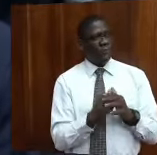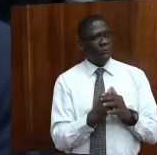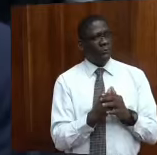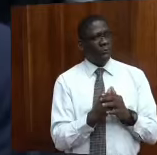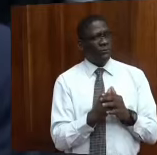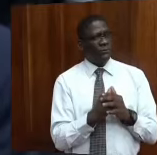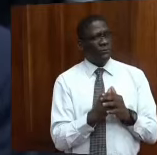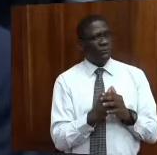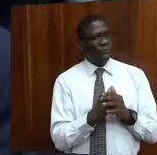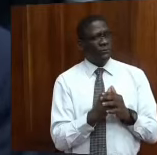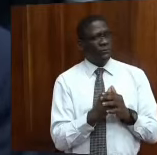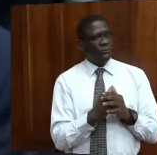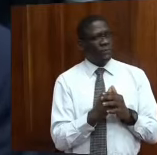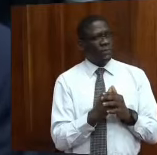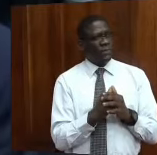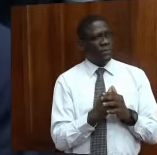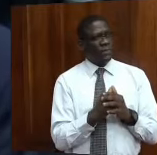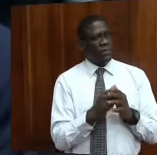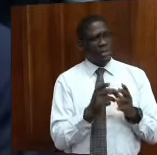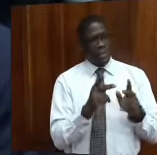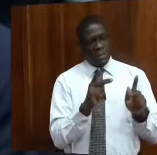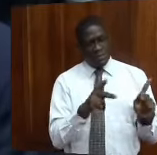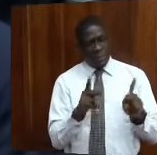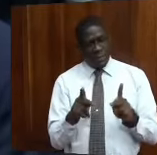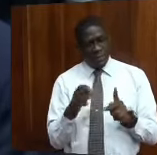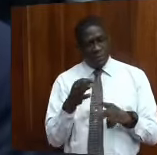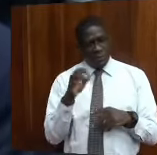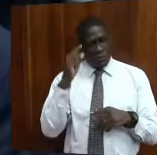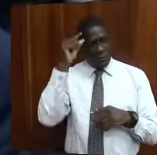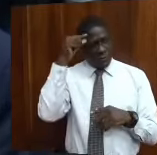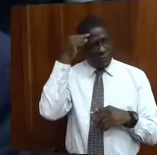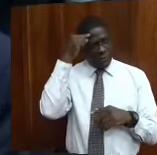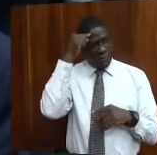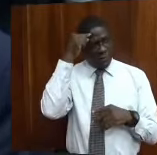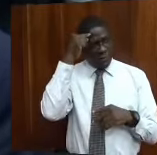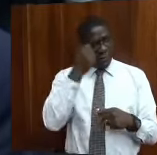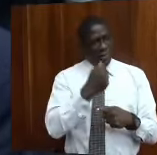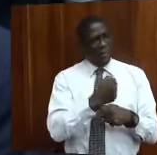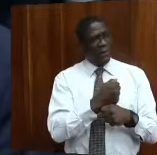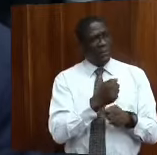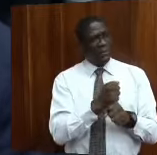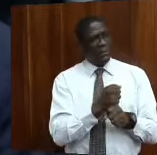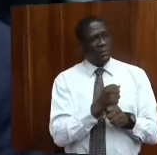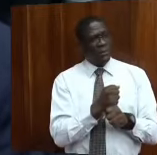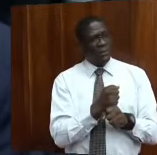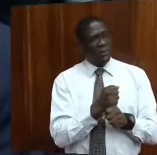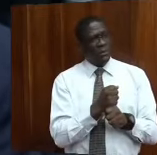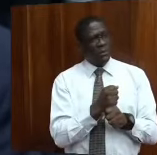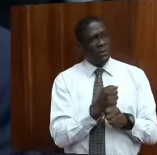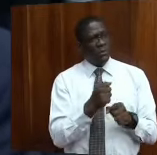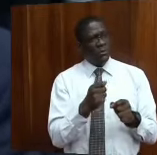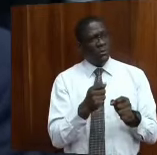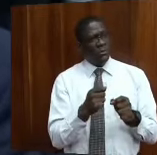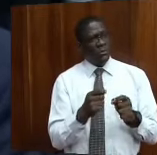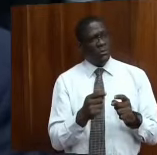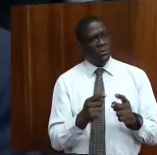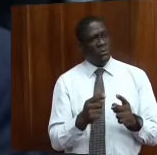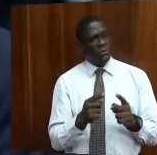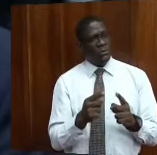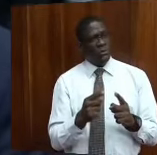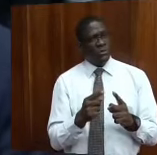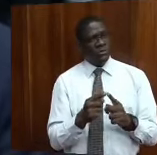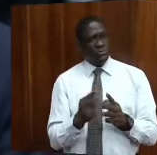our proposals have been framed to once again make decisive interventions that are aimed at ushering in a